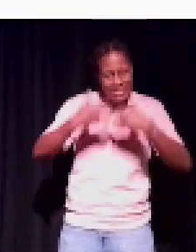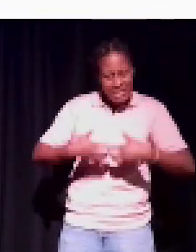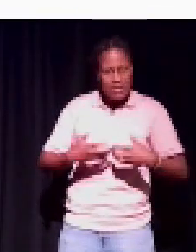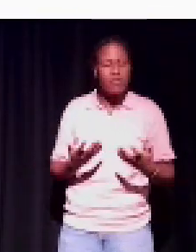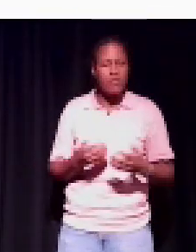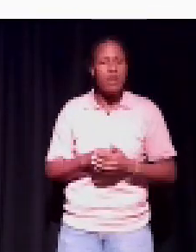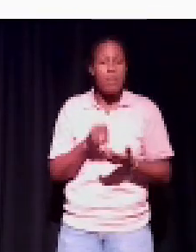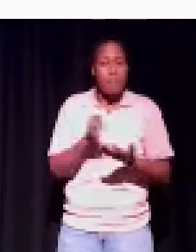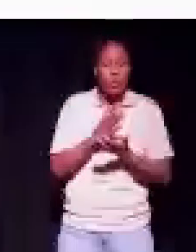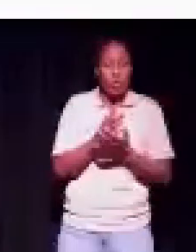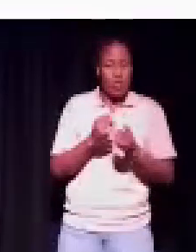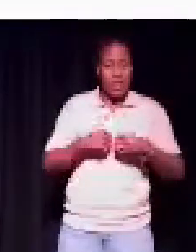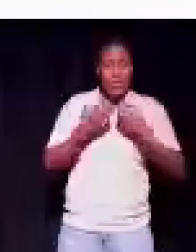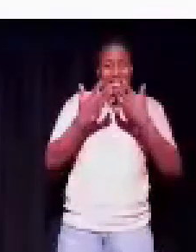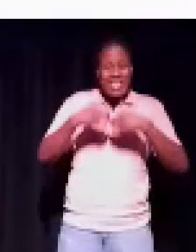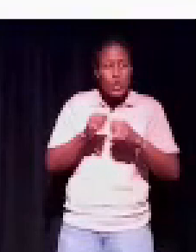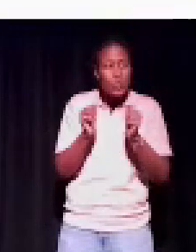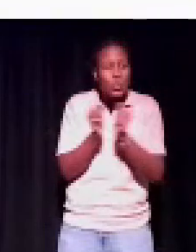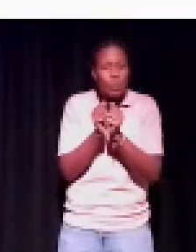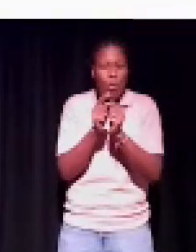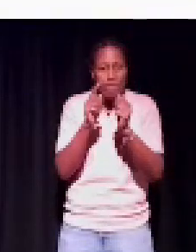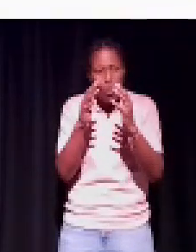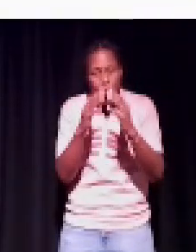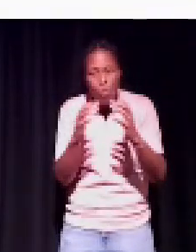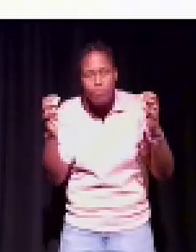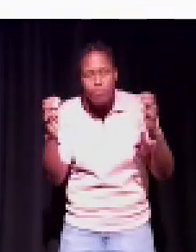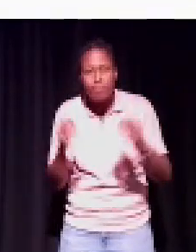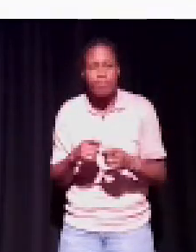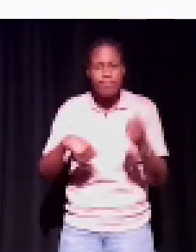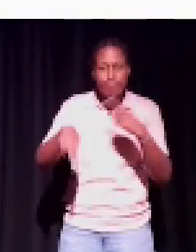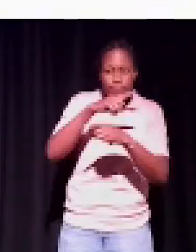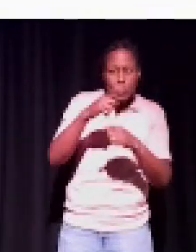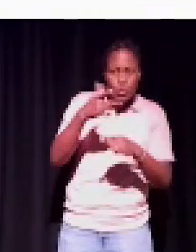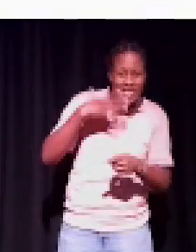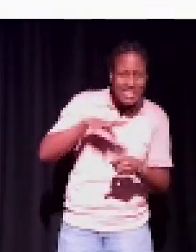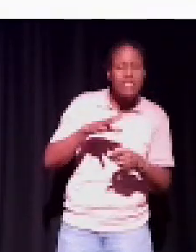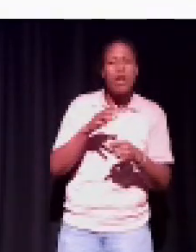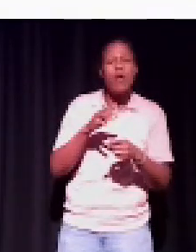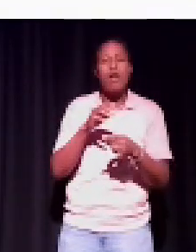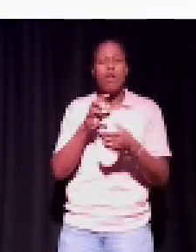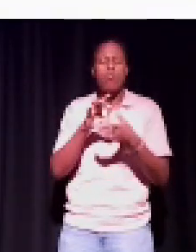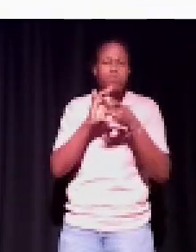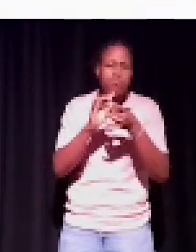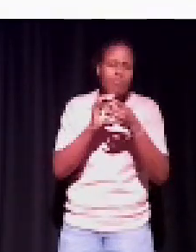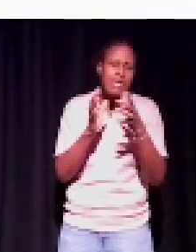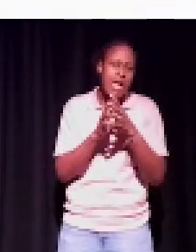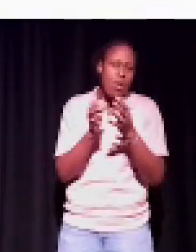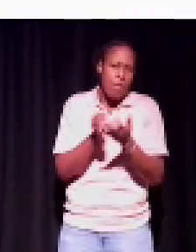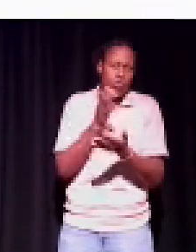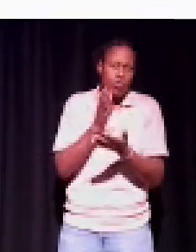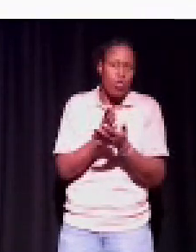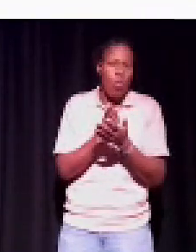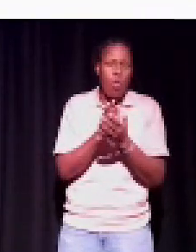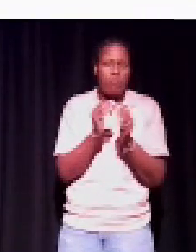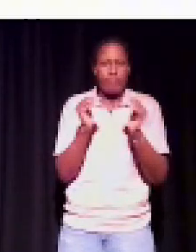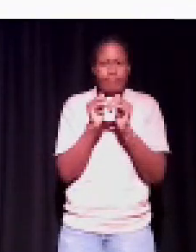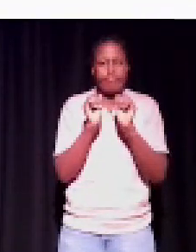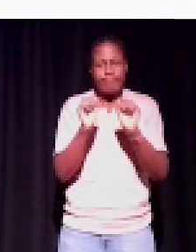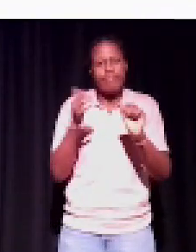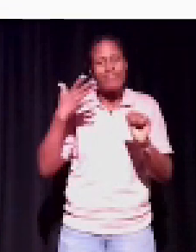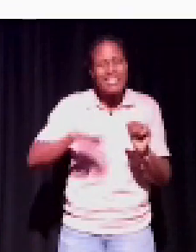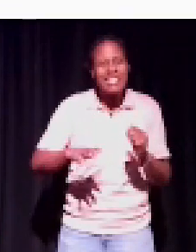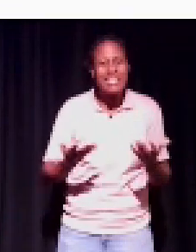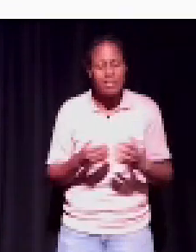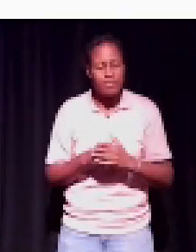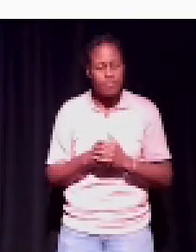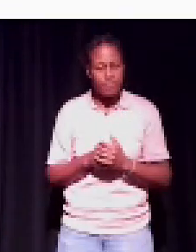we have is suitable for everyone that needs it. So sometimes we'll get someone whose needs